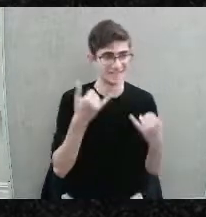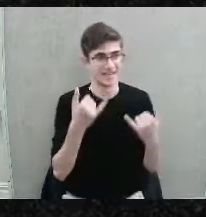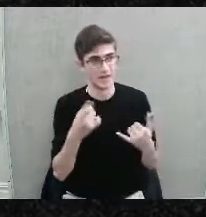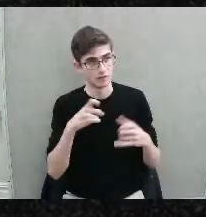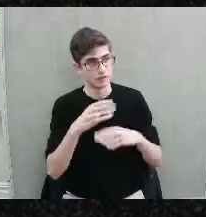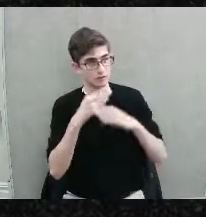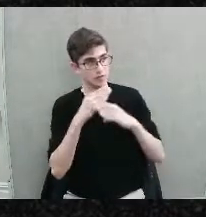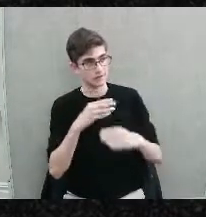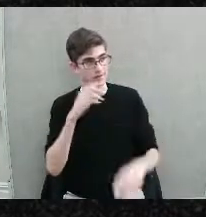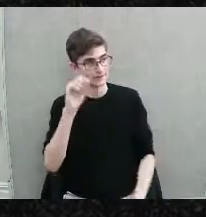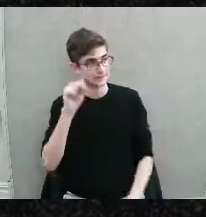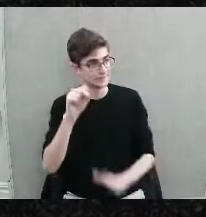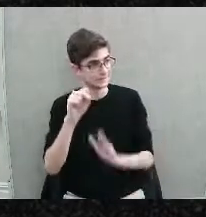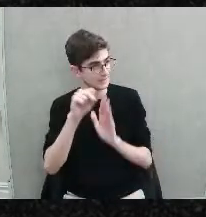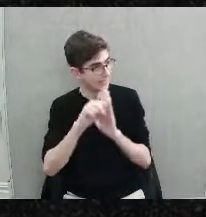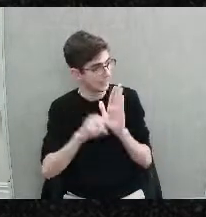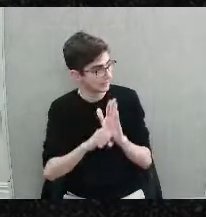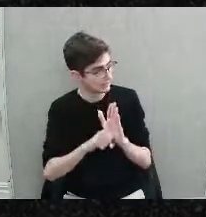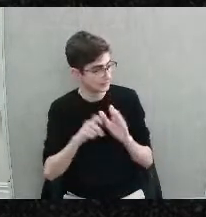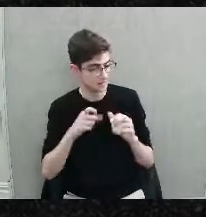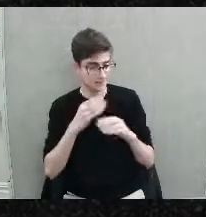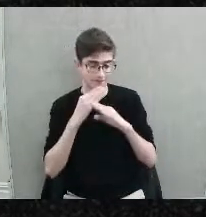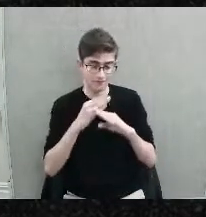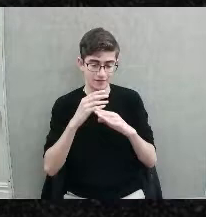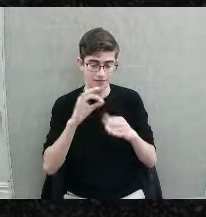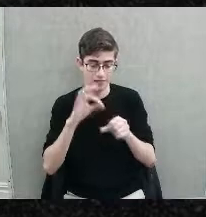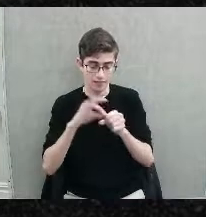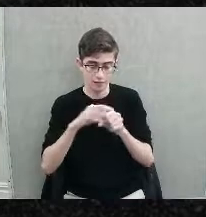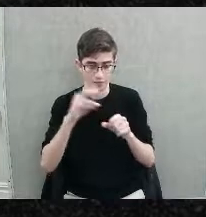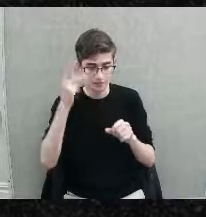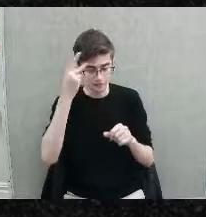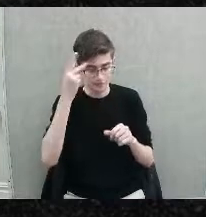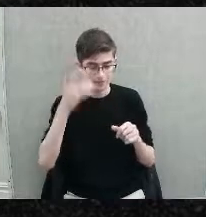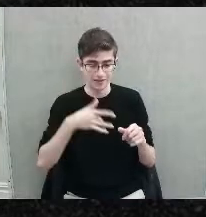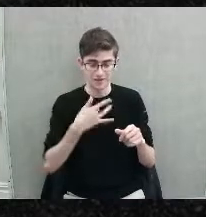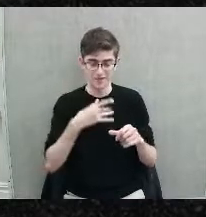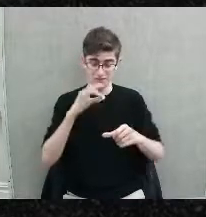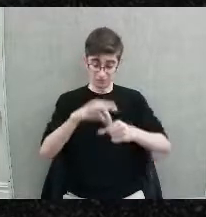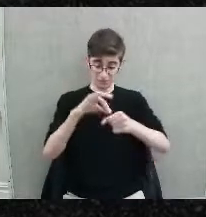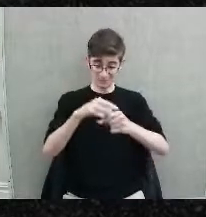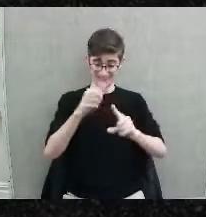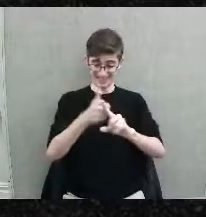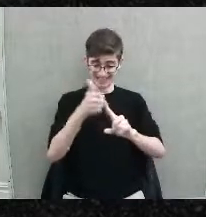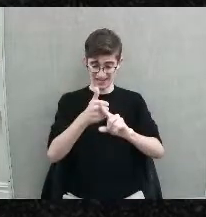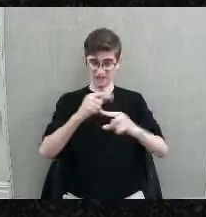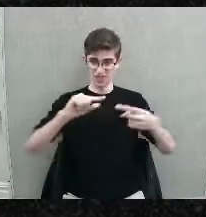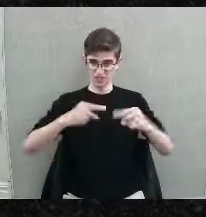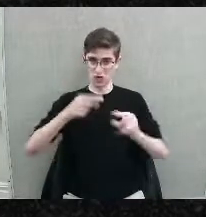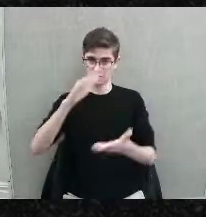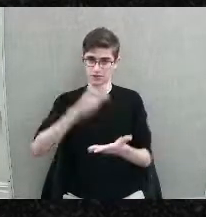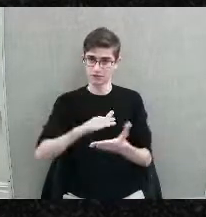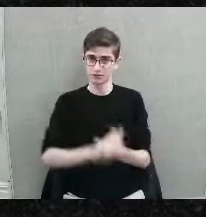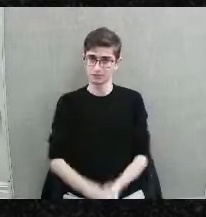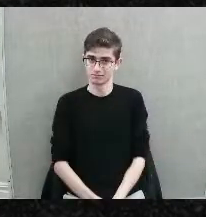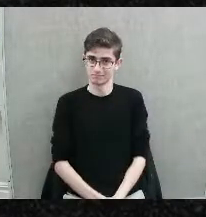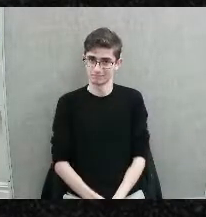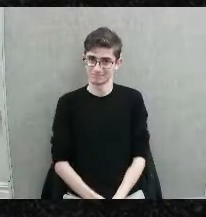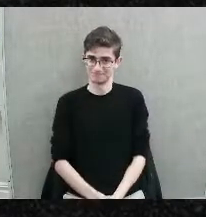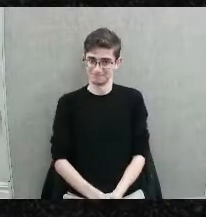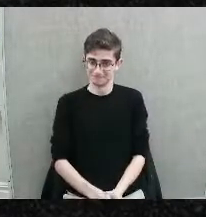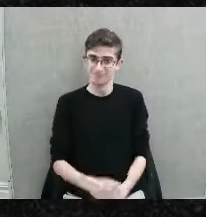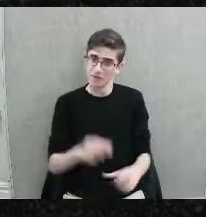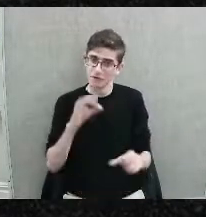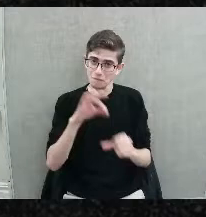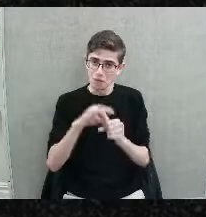politics. I began to think of this as a form of harm reduction. Like, voting is just harm reduction. And that we have